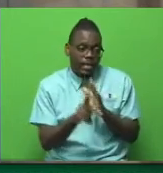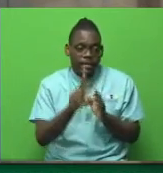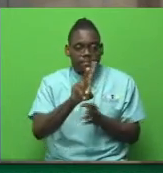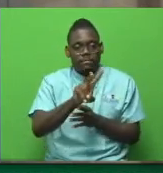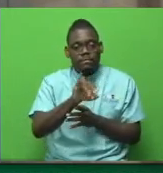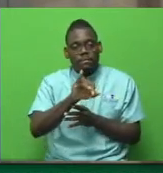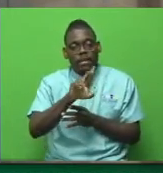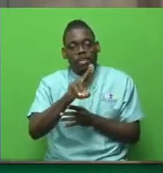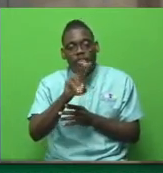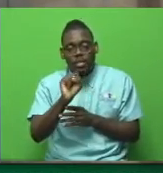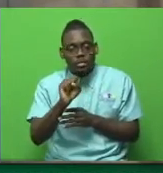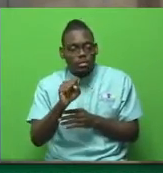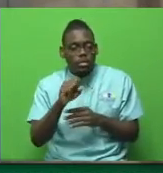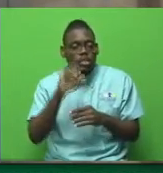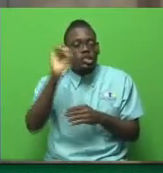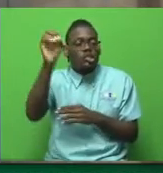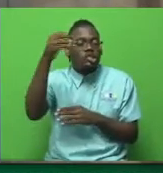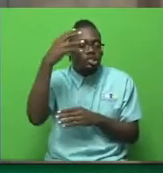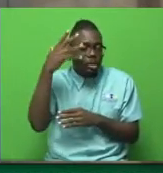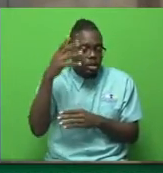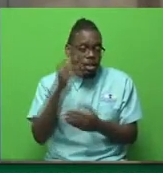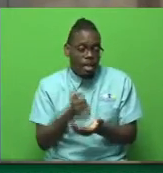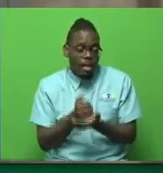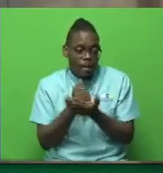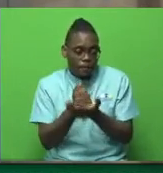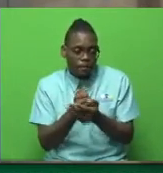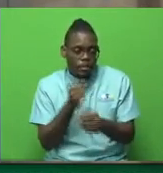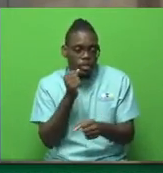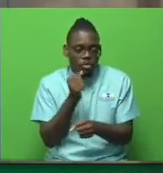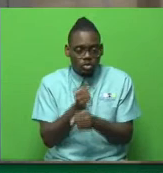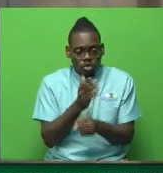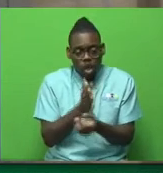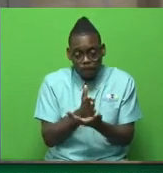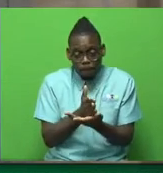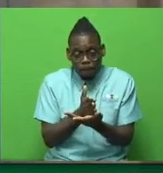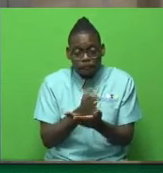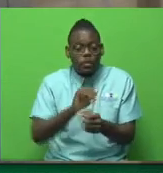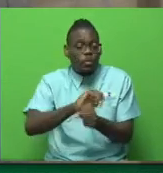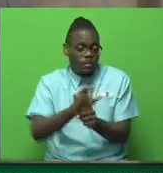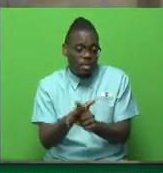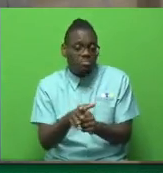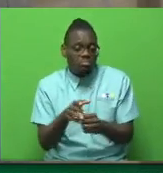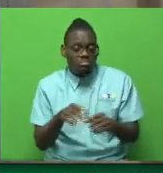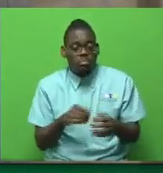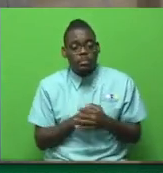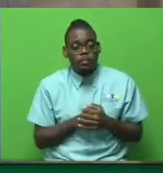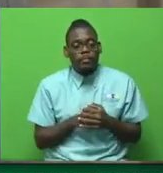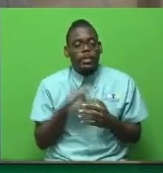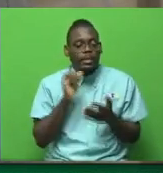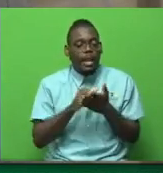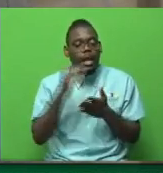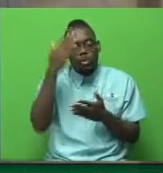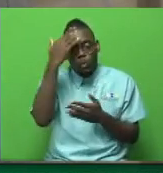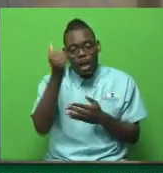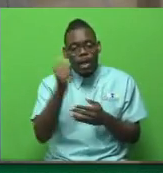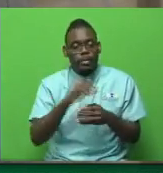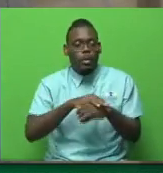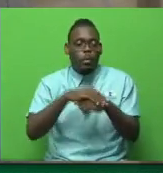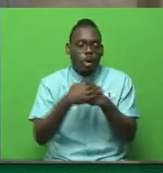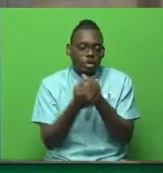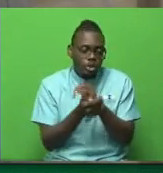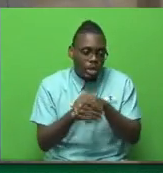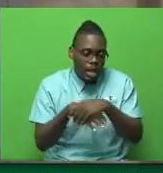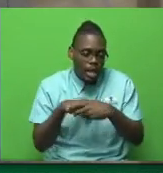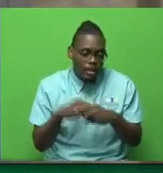Sunshine reduces the transmission due to covid-19 on surfaces that is why you sanitize your hands every time you touch